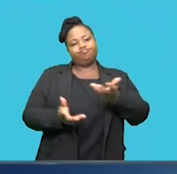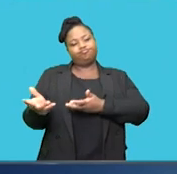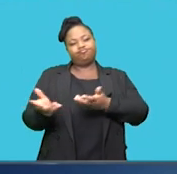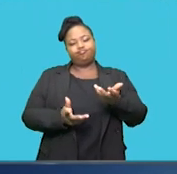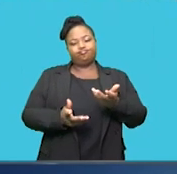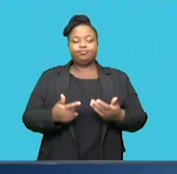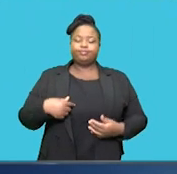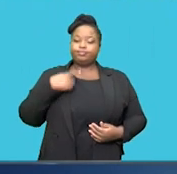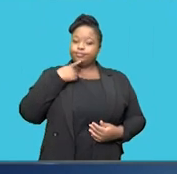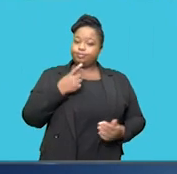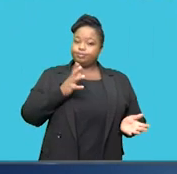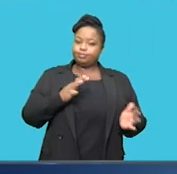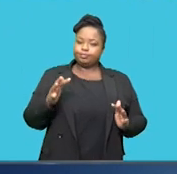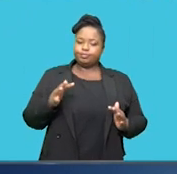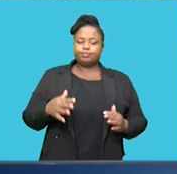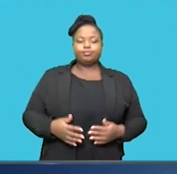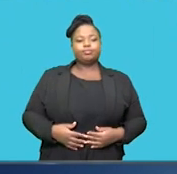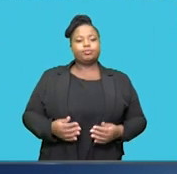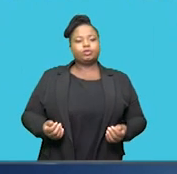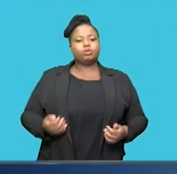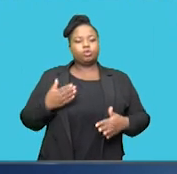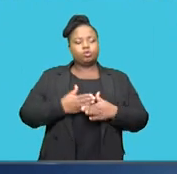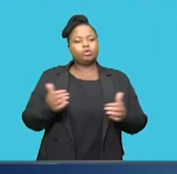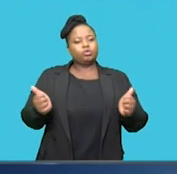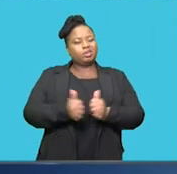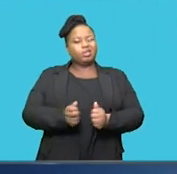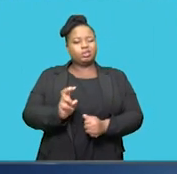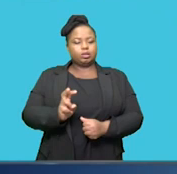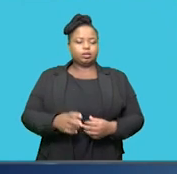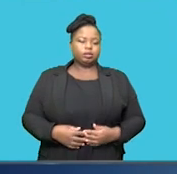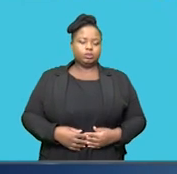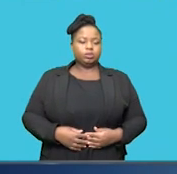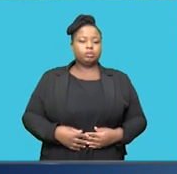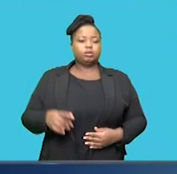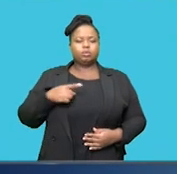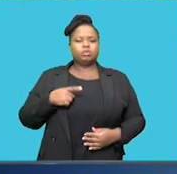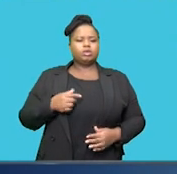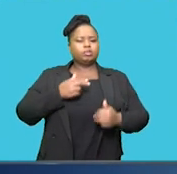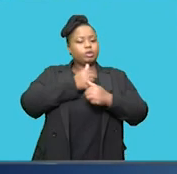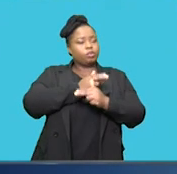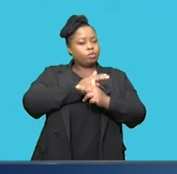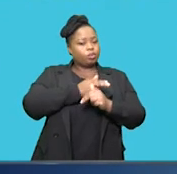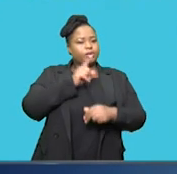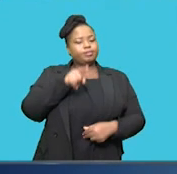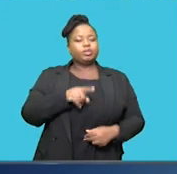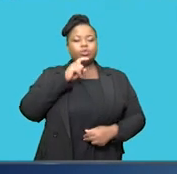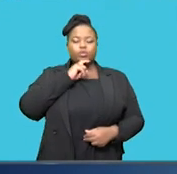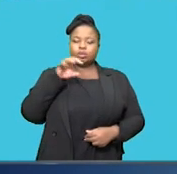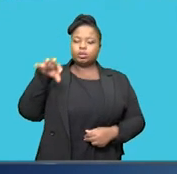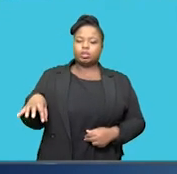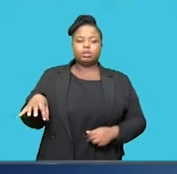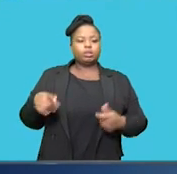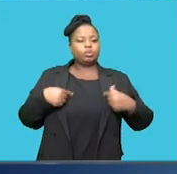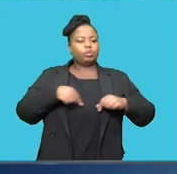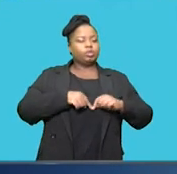okay banga sebenzisana kanjani yabona ukuthi ama Uber yenzini asebenze this site thina